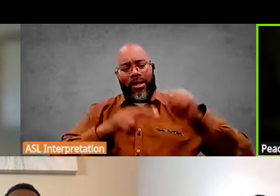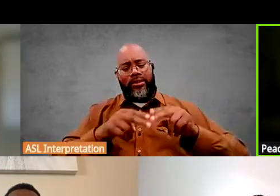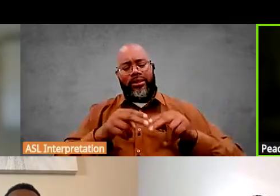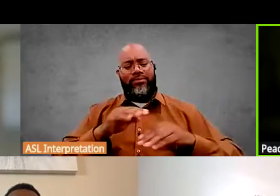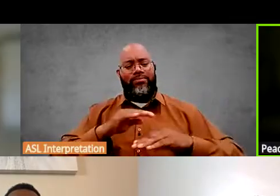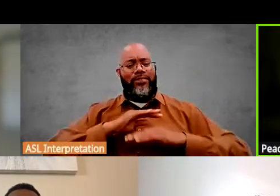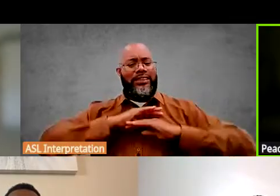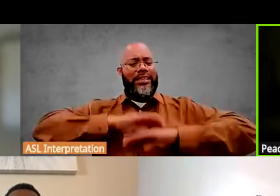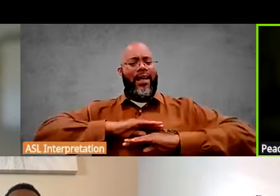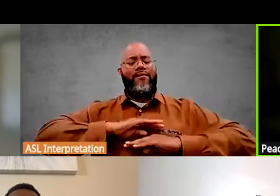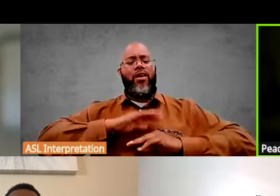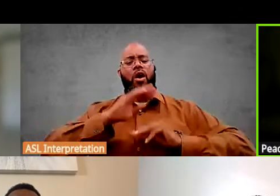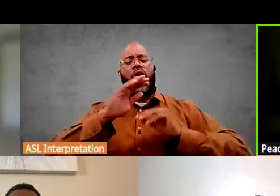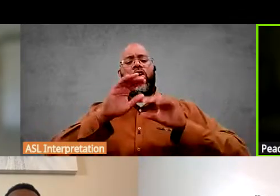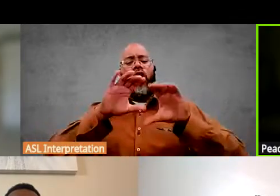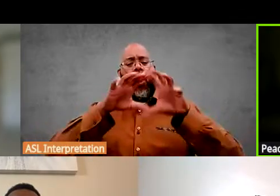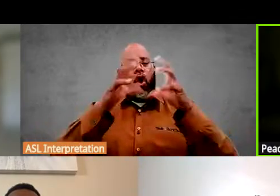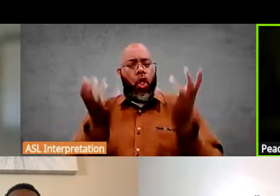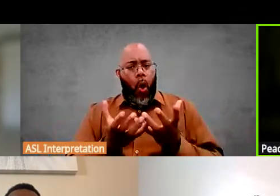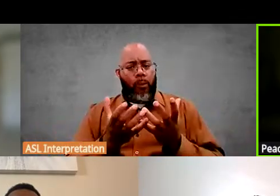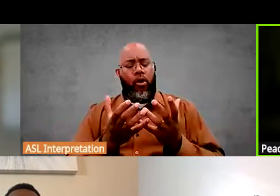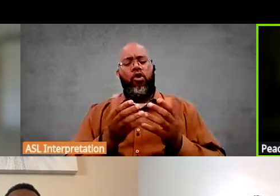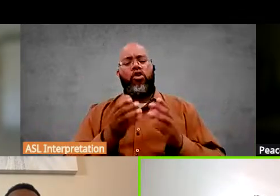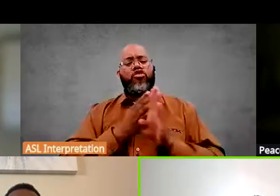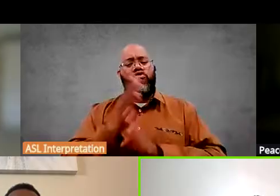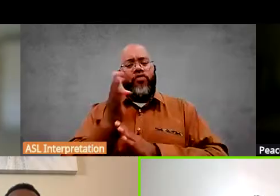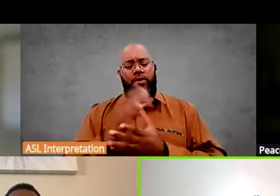fulfilling global career?